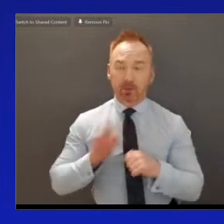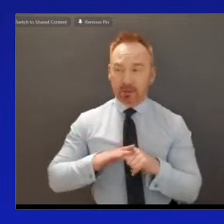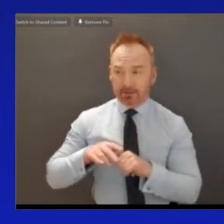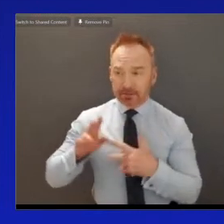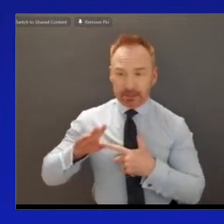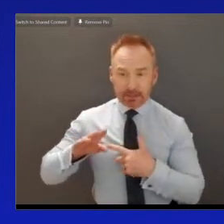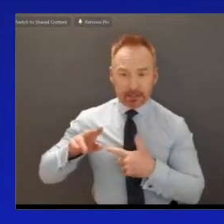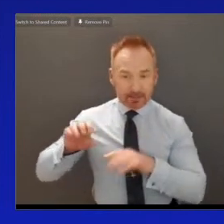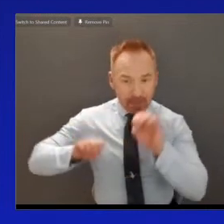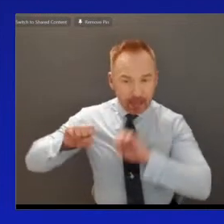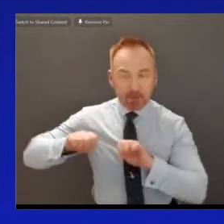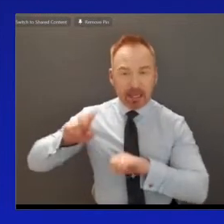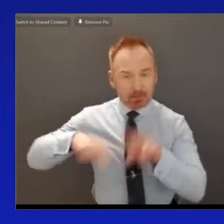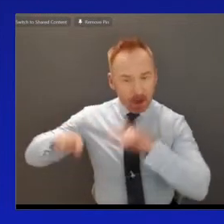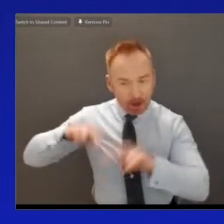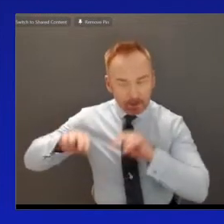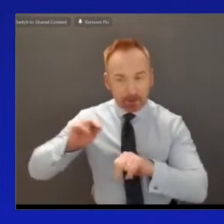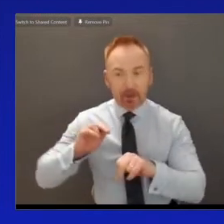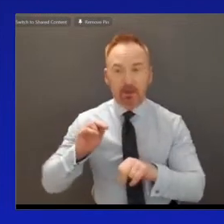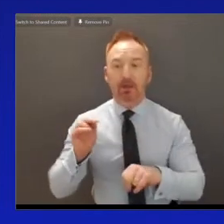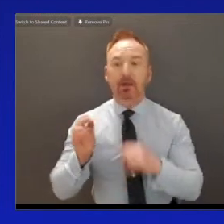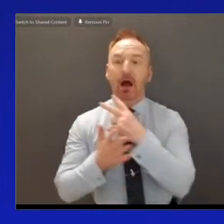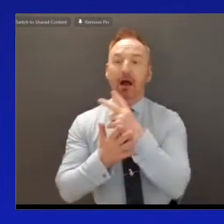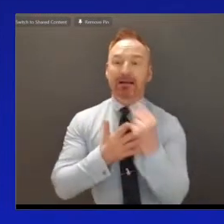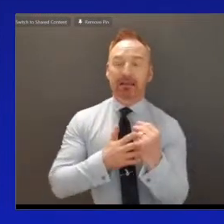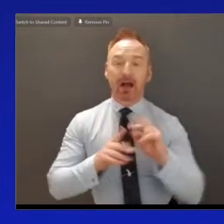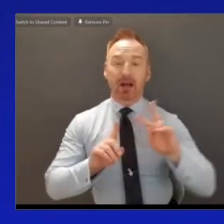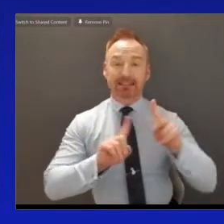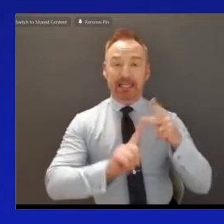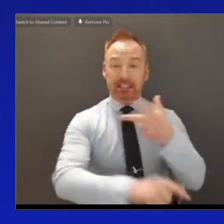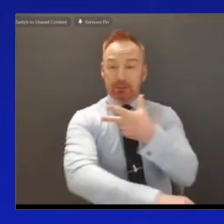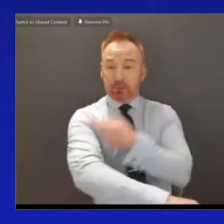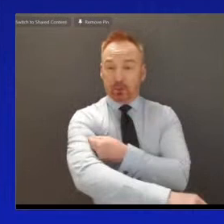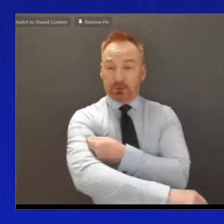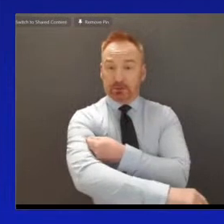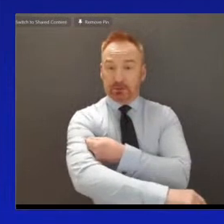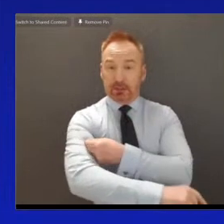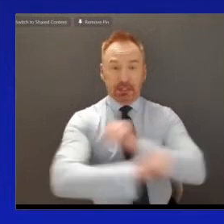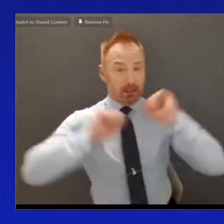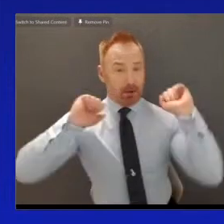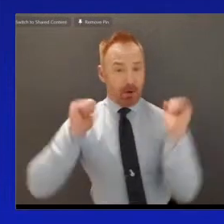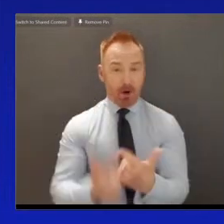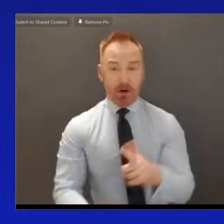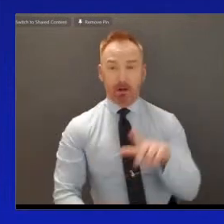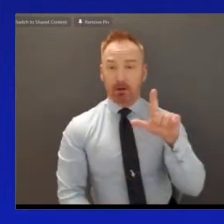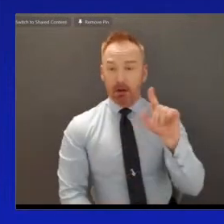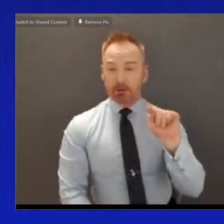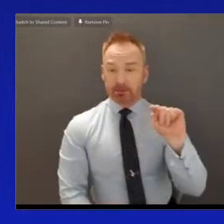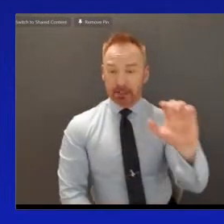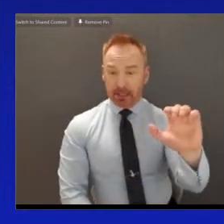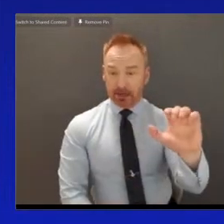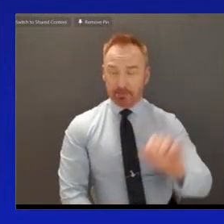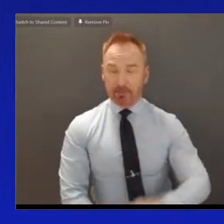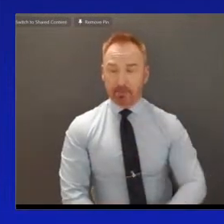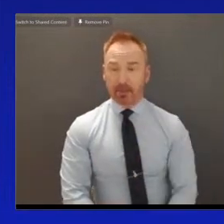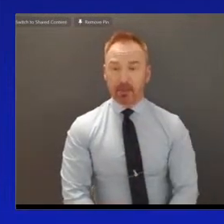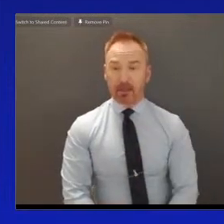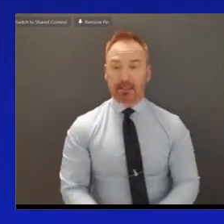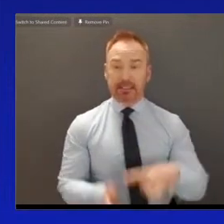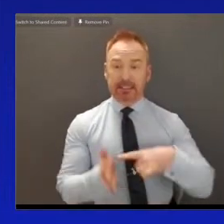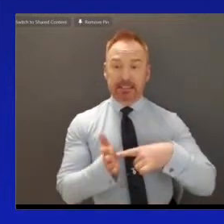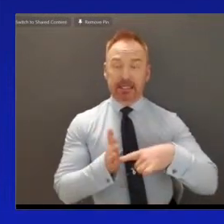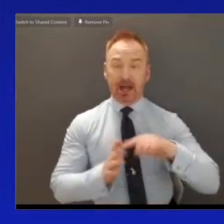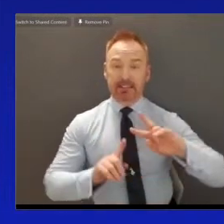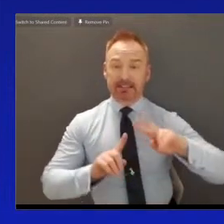Our next steps are to administer the second doses in all our long-term care homes, This week, for instance, the second doses will be administered